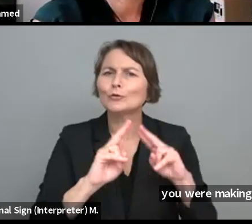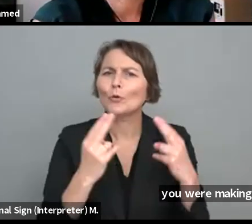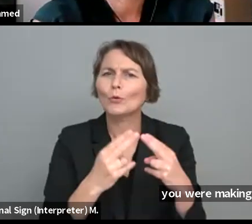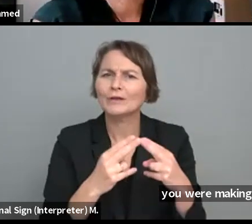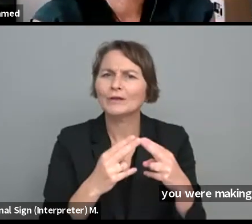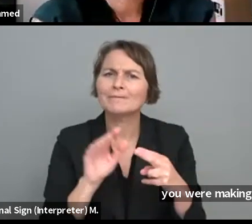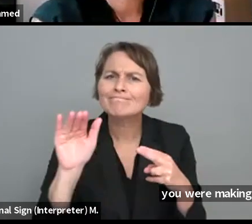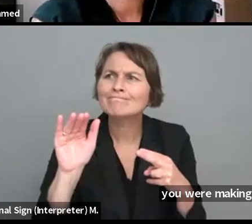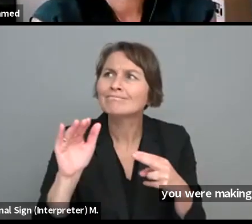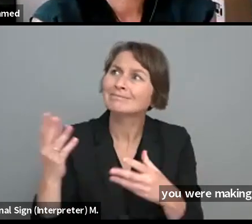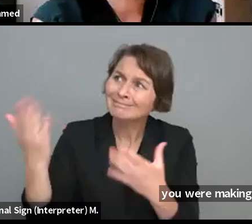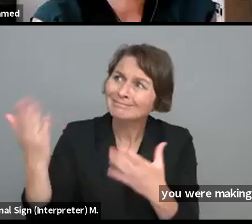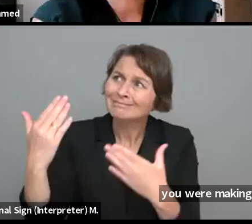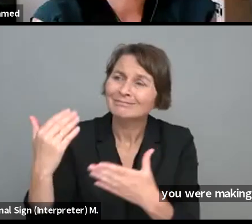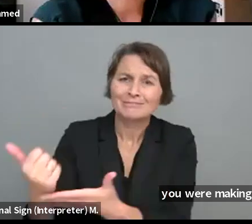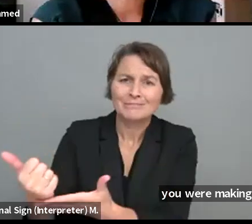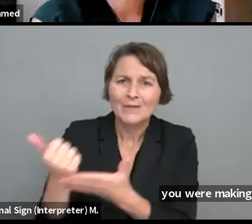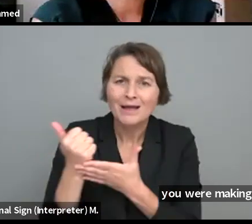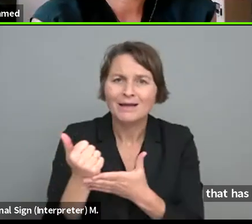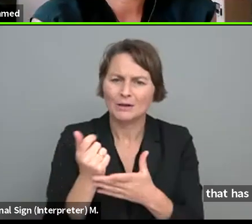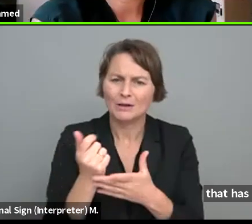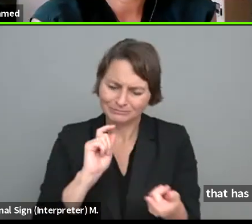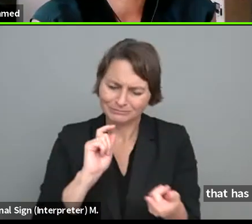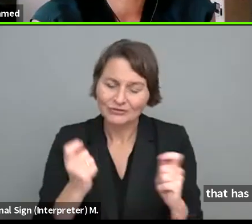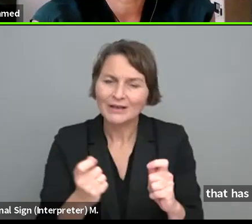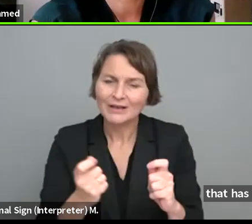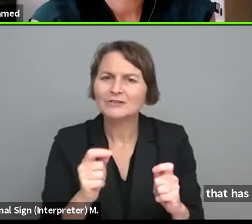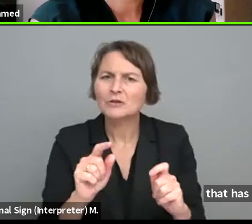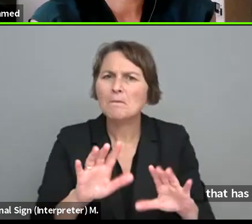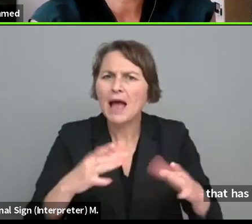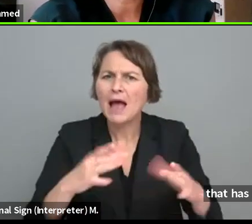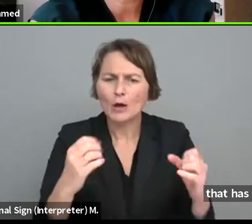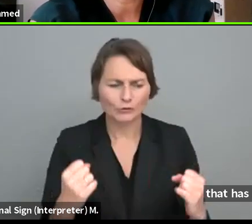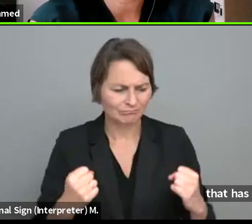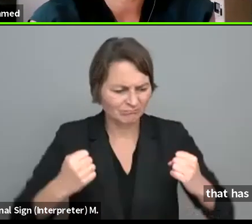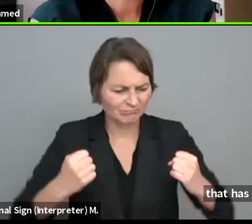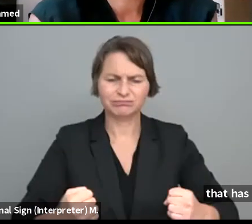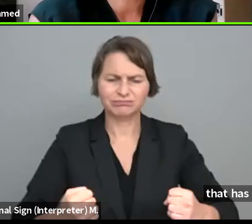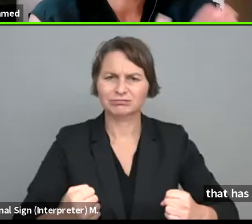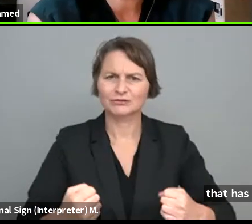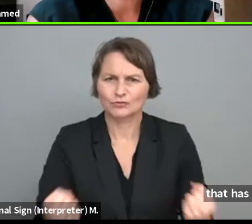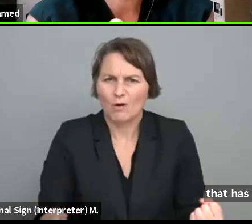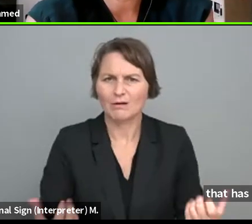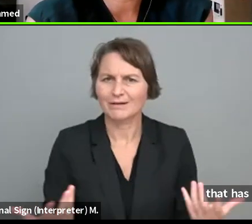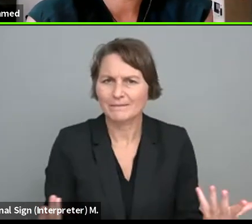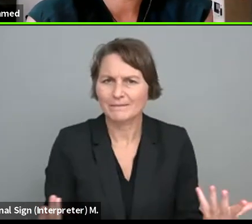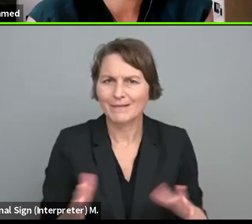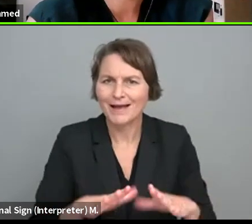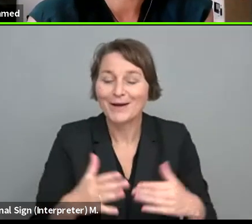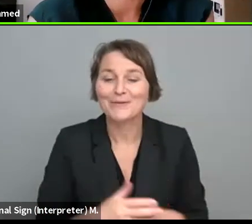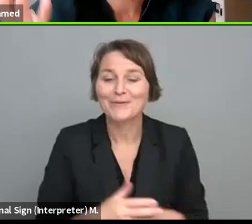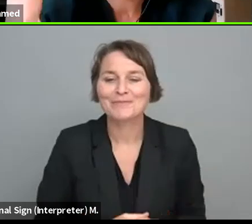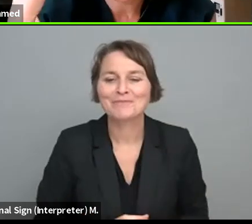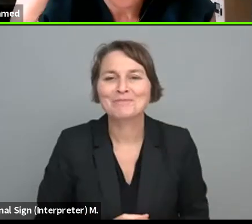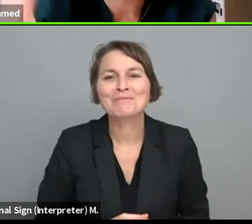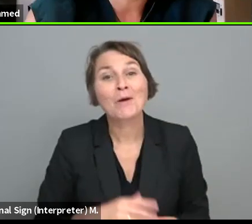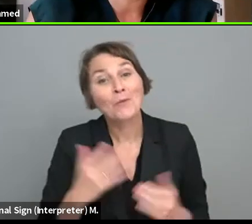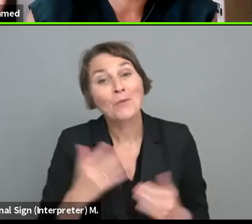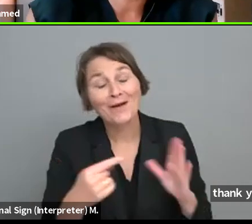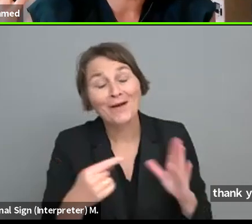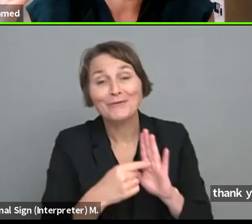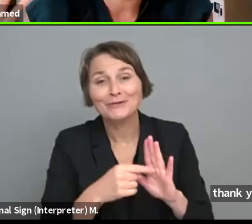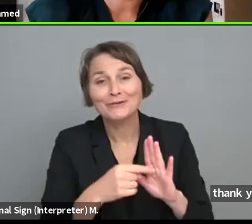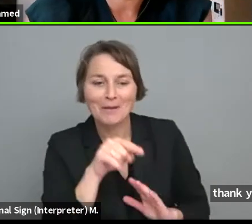strength during this journey? Well, I have to say, women like Megan Rapinoe out